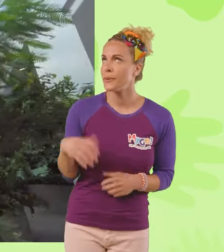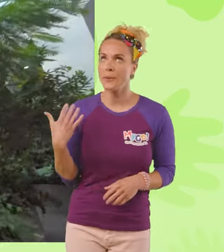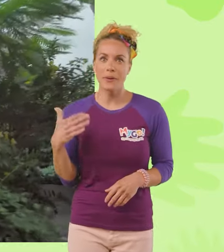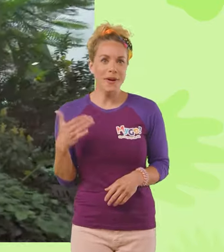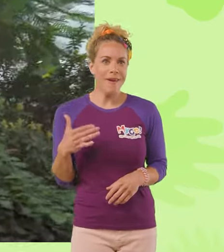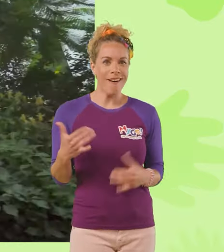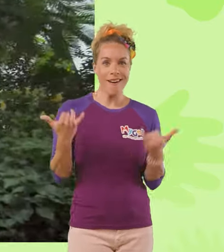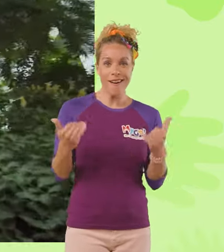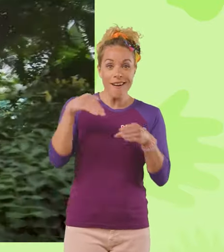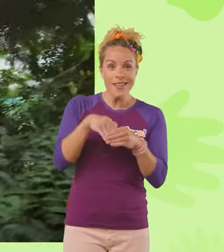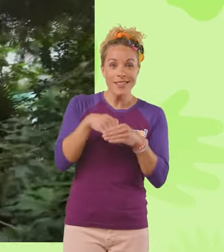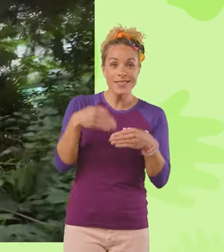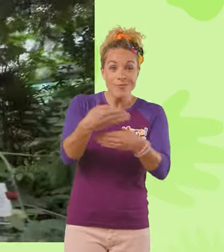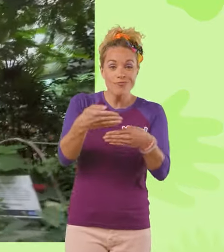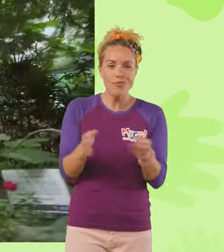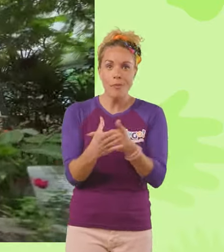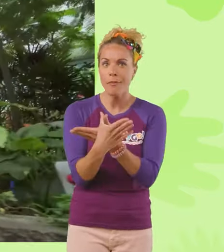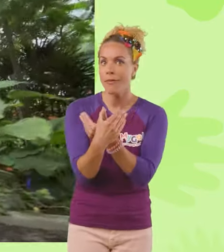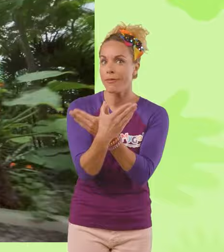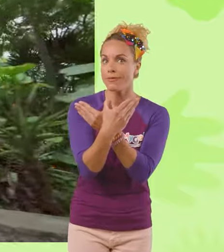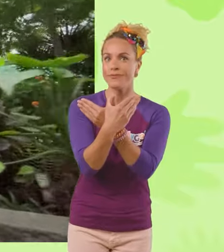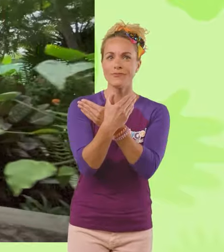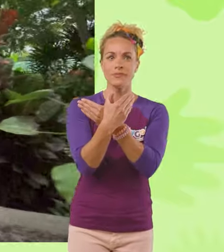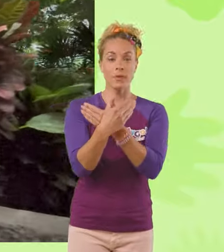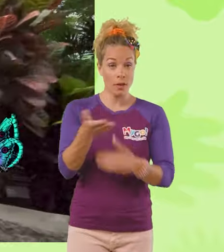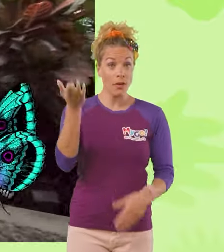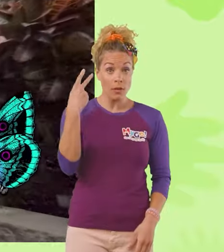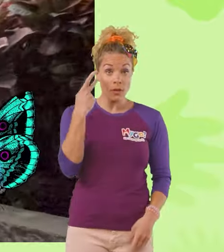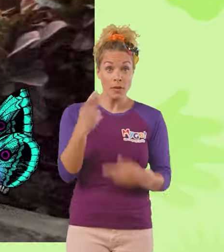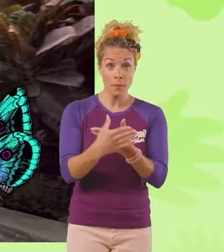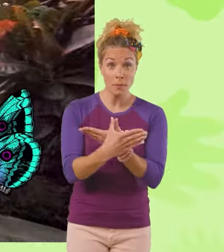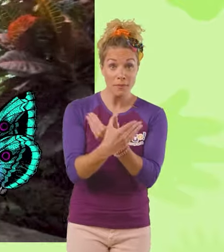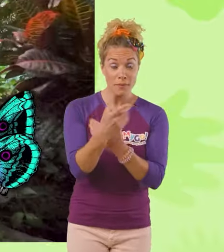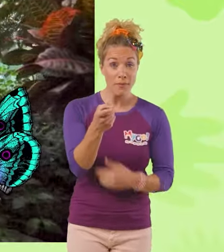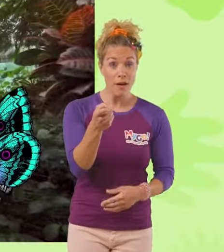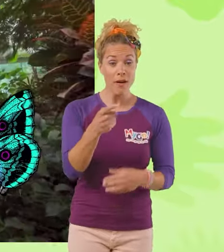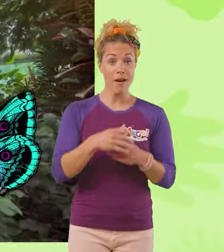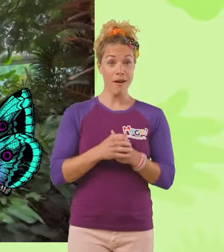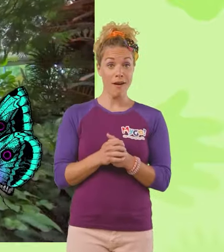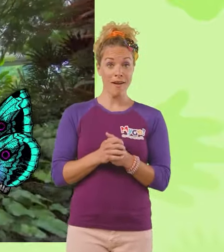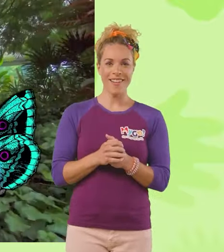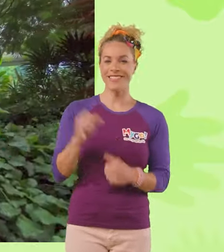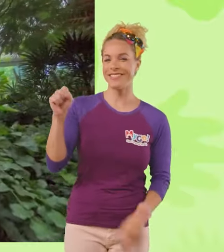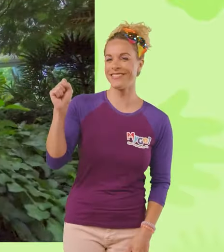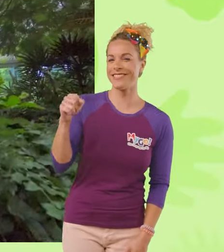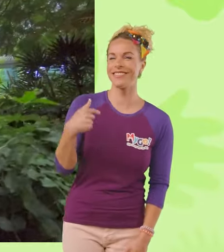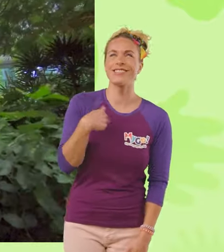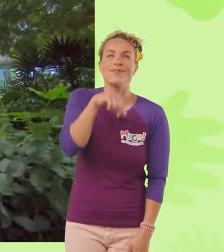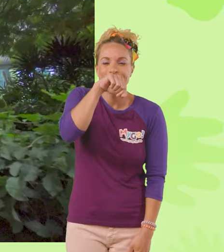Ooh! Now we're in the butterfly room. Have you ever seen a butterfly before? Yeah!